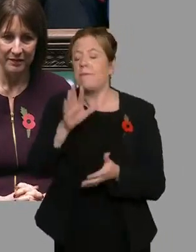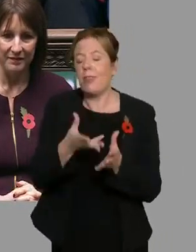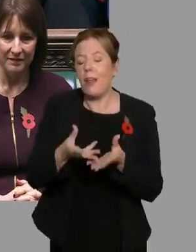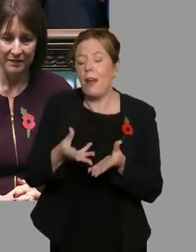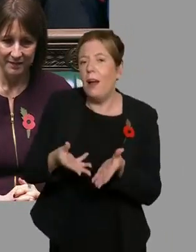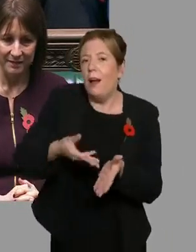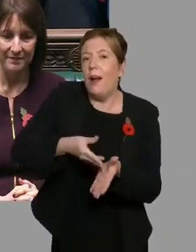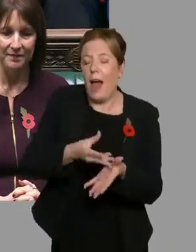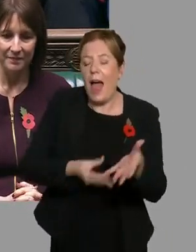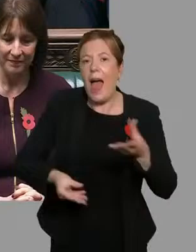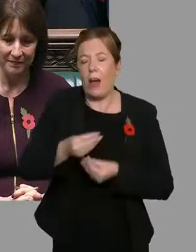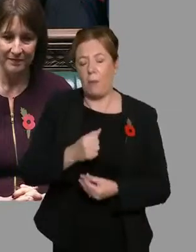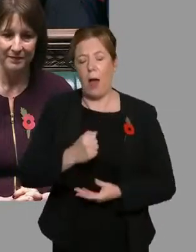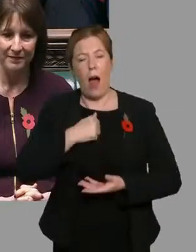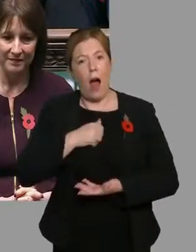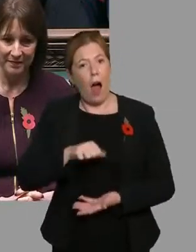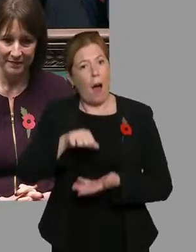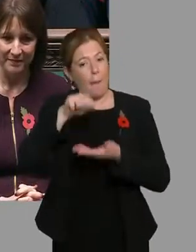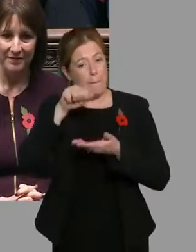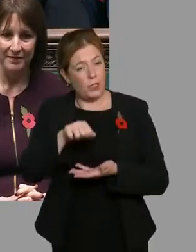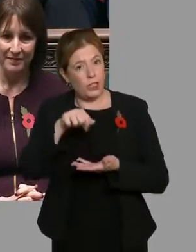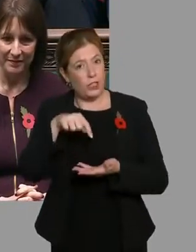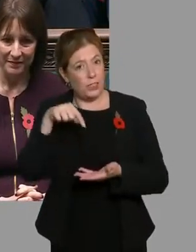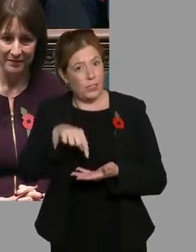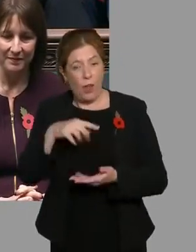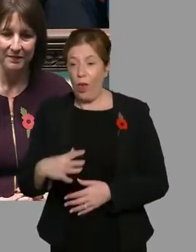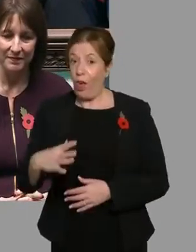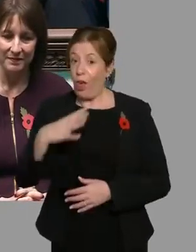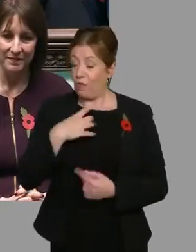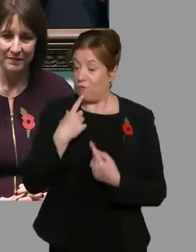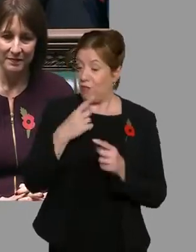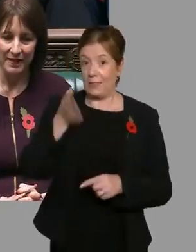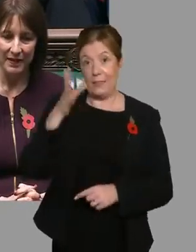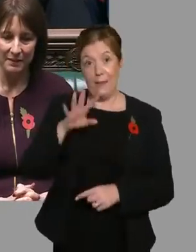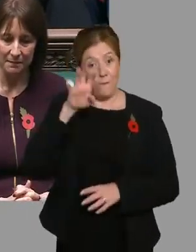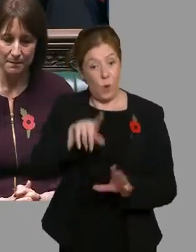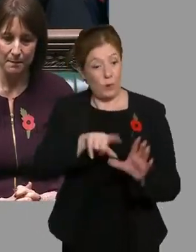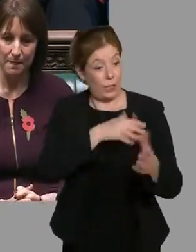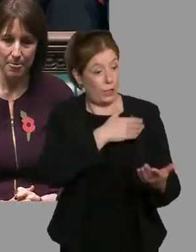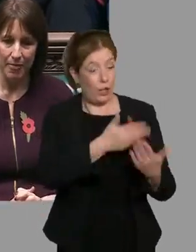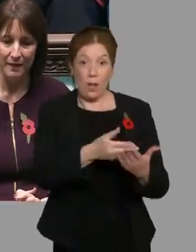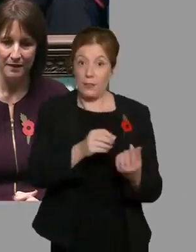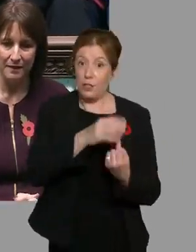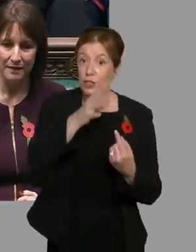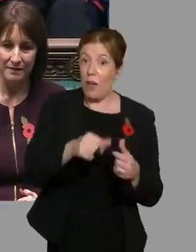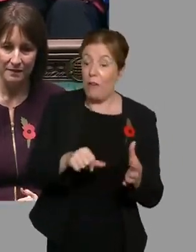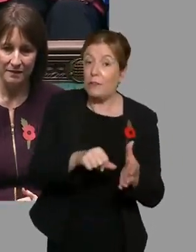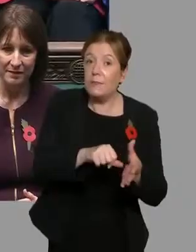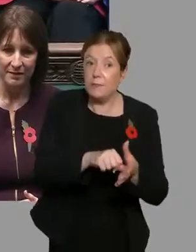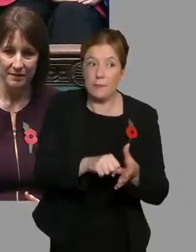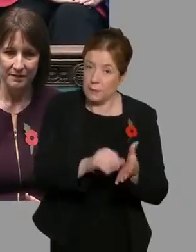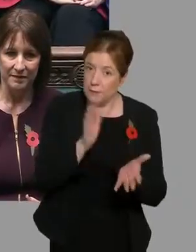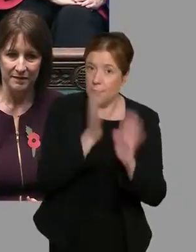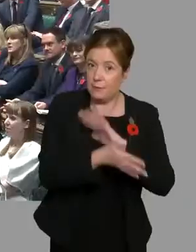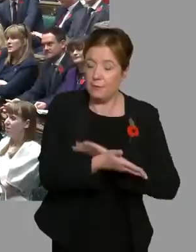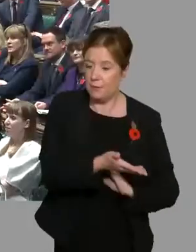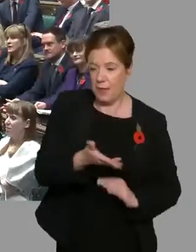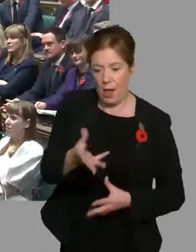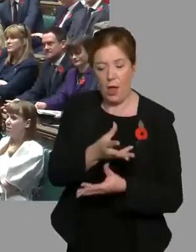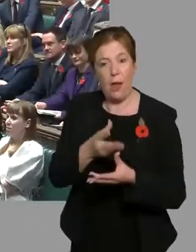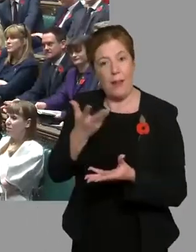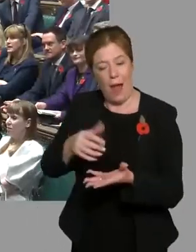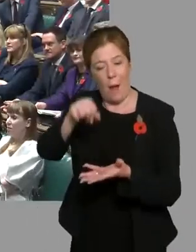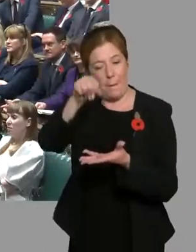after 14 years. Return to economic stability of the £23 million black